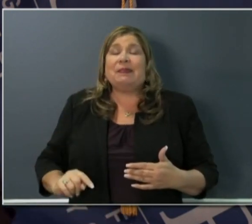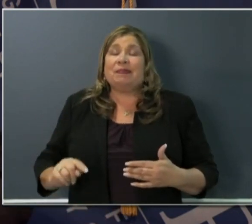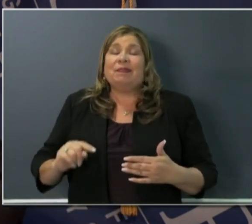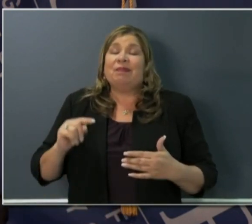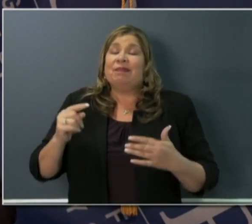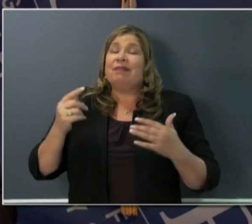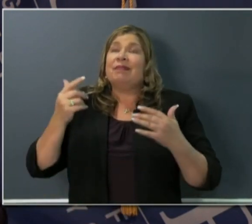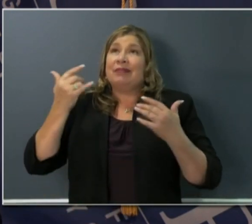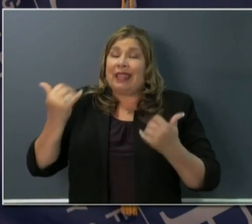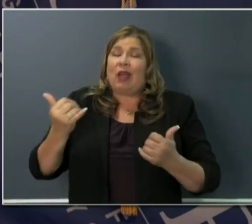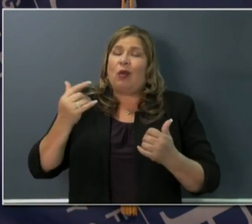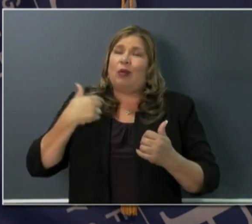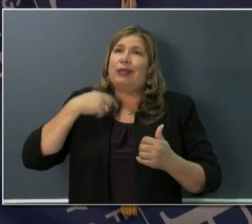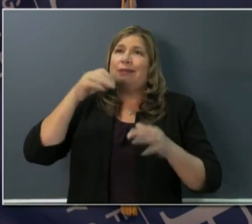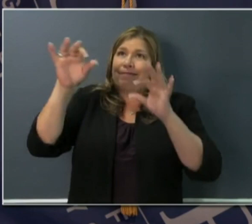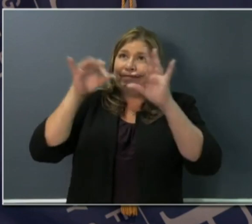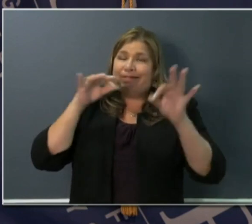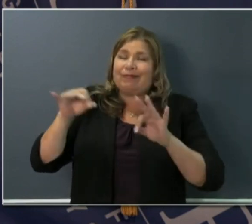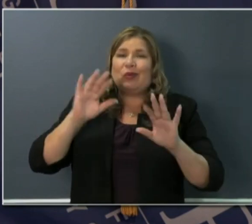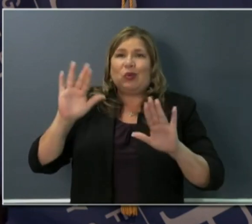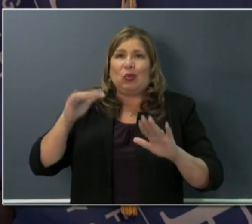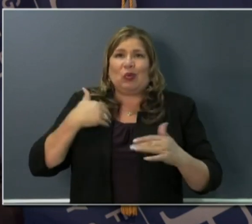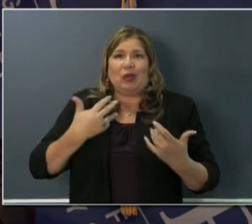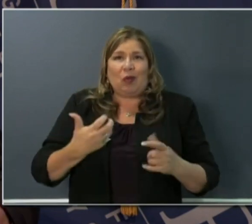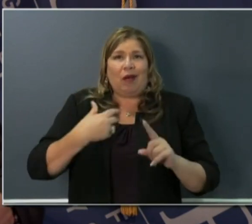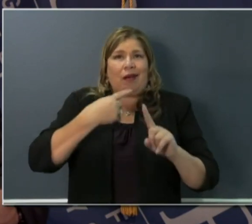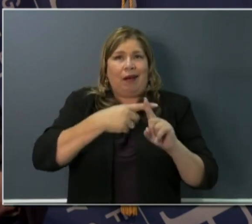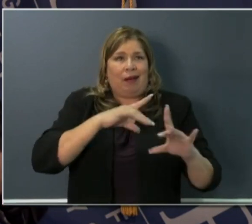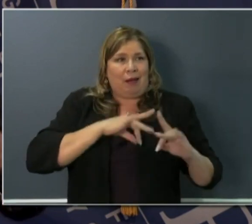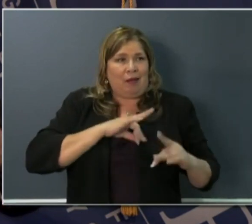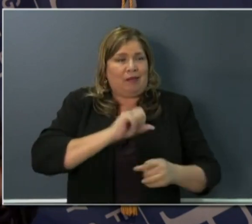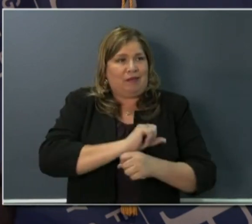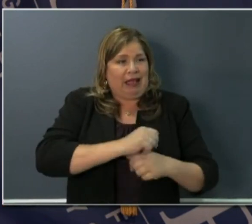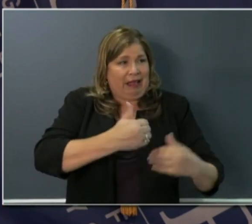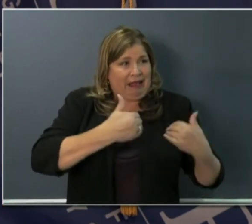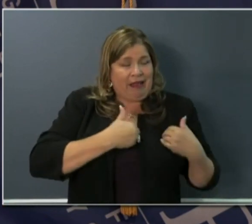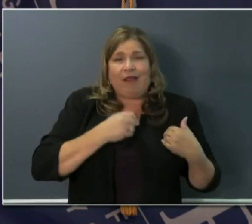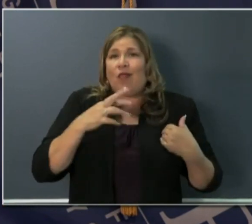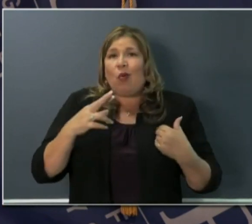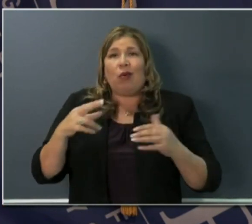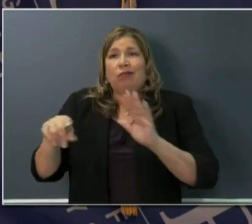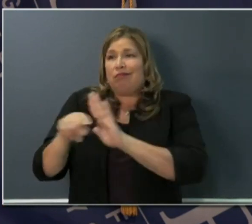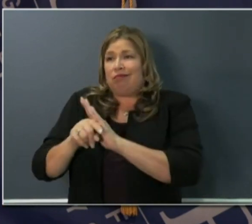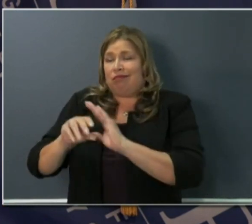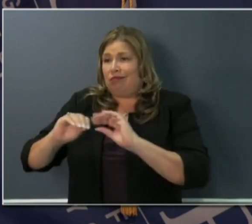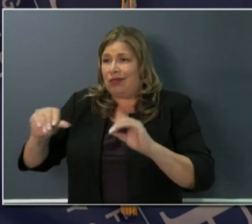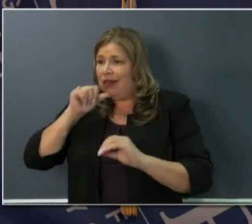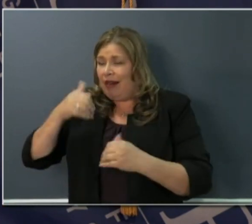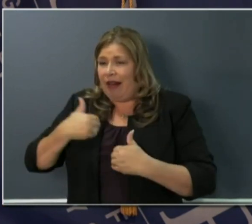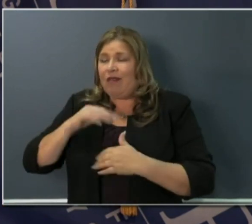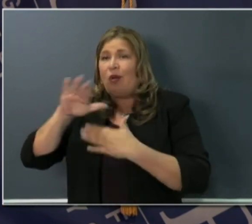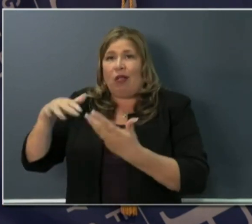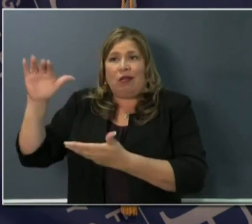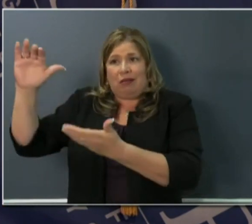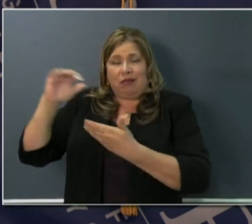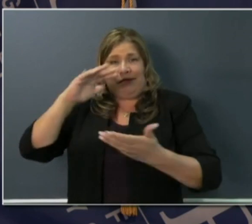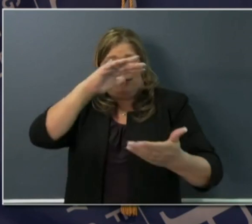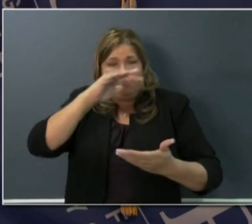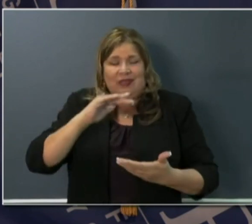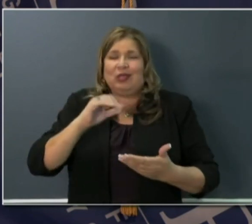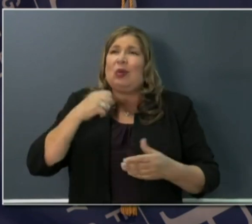And so those protocols are being advanced. Each time someone comes online, we're making sure that they're in